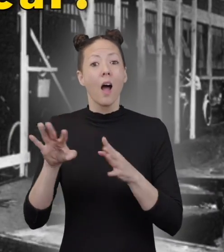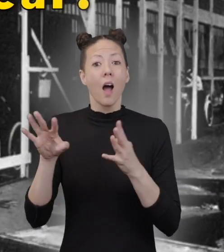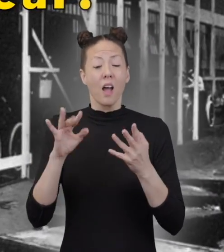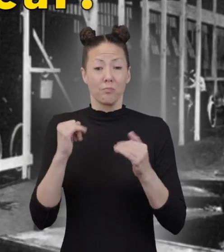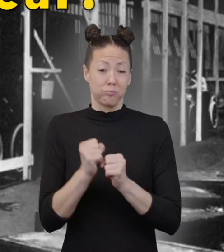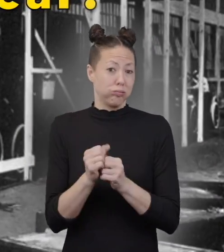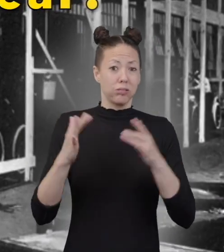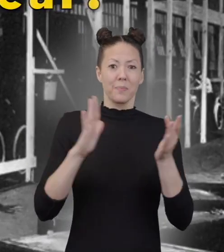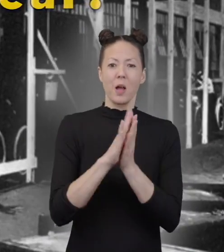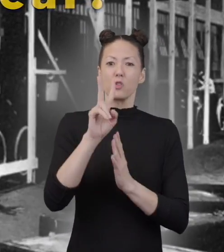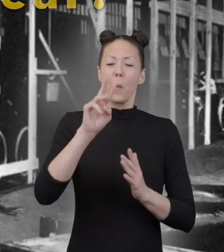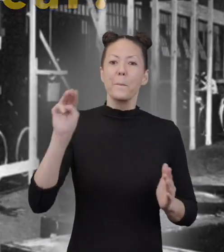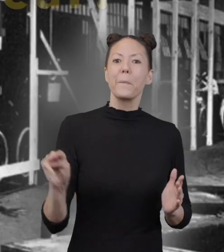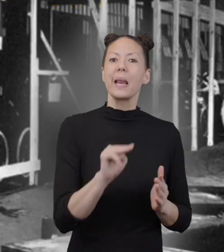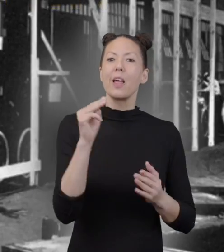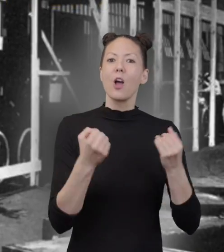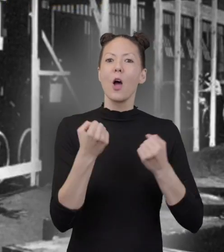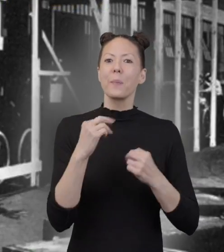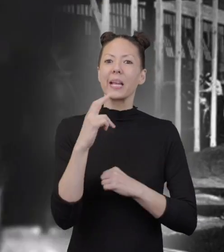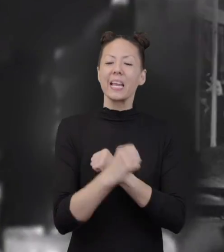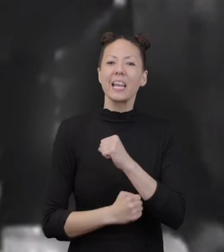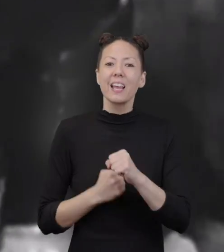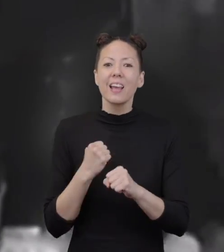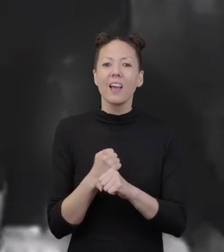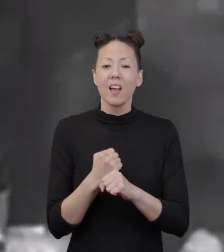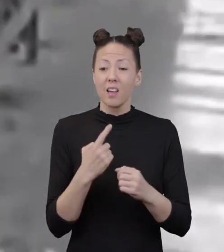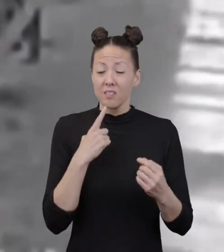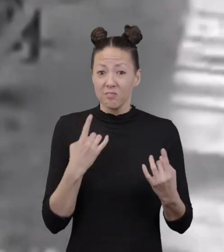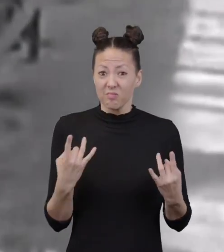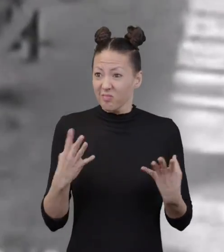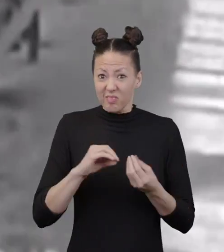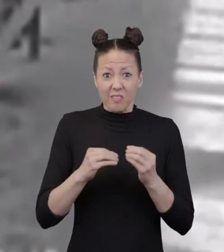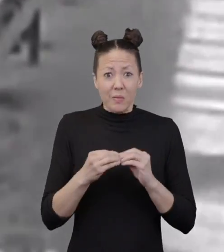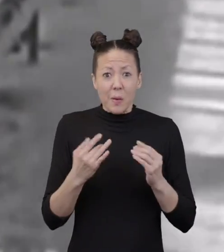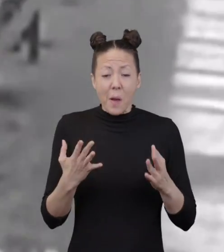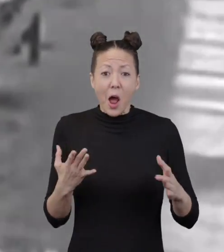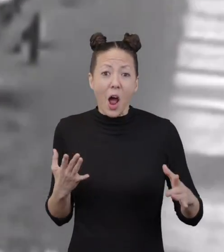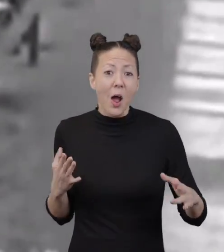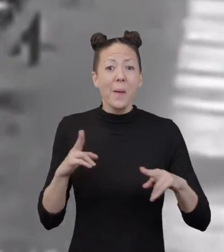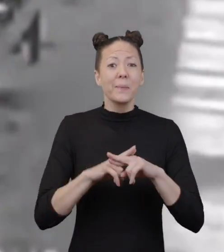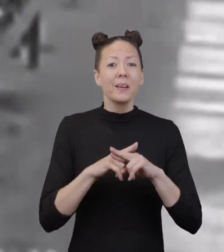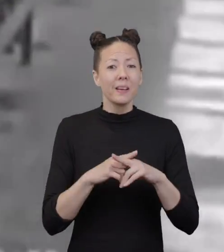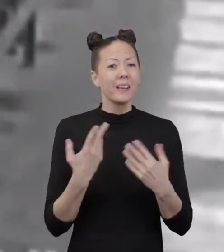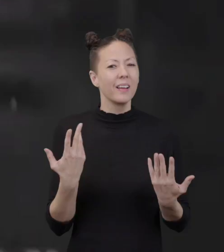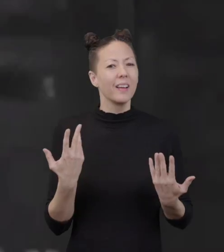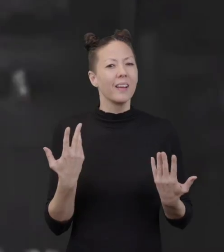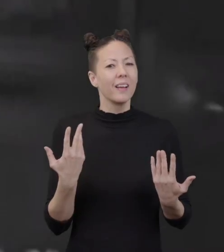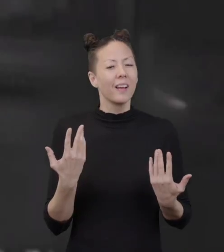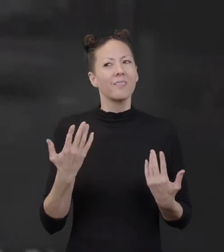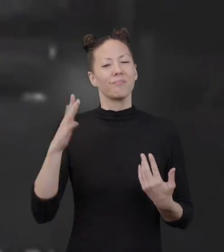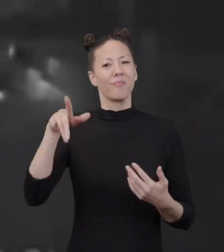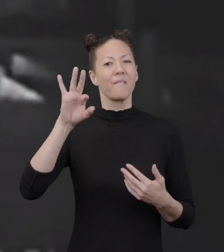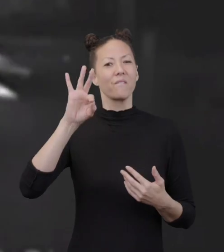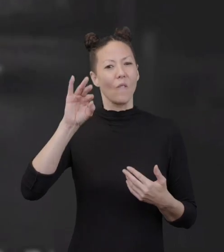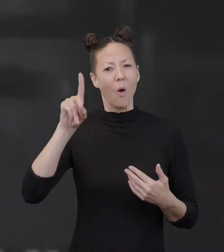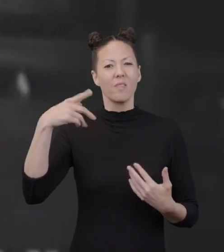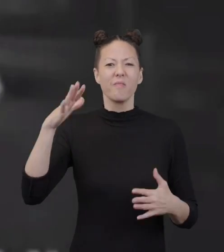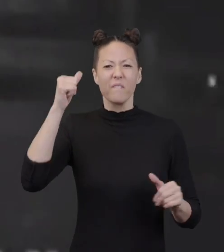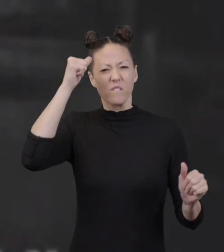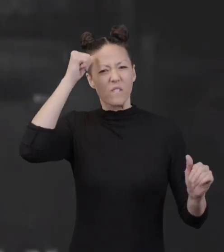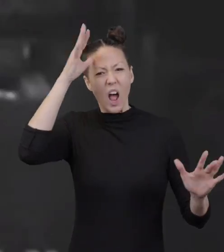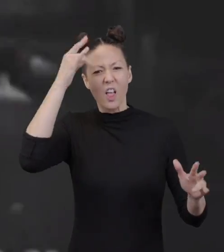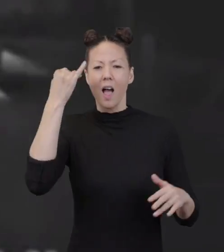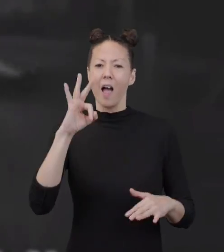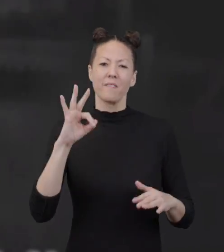cars a year. Back then, that was an incredible number. To this day, Ford is known as the father of